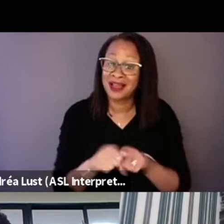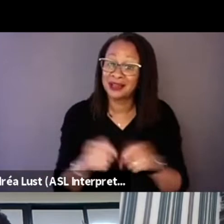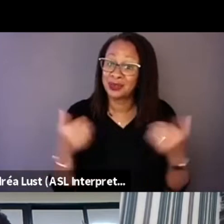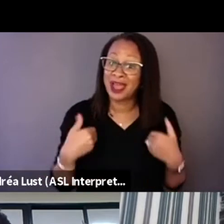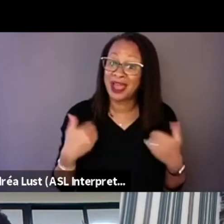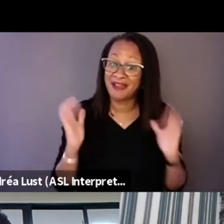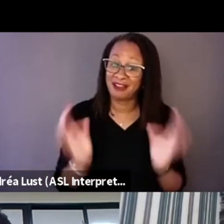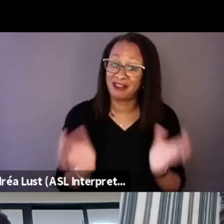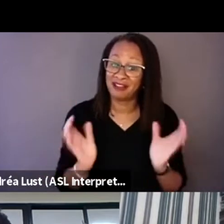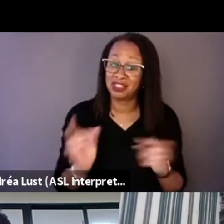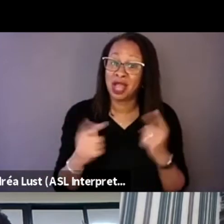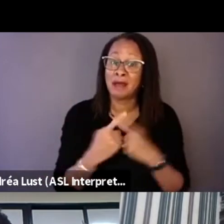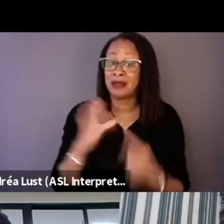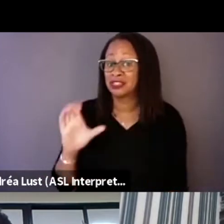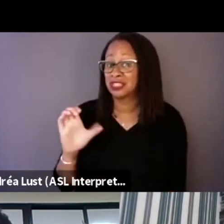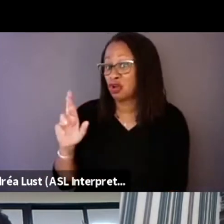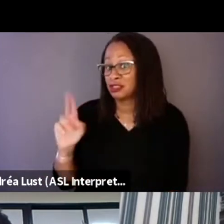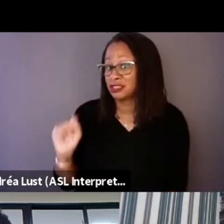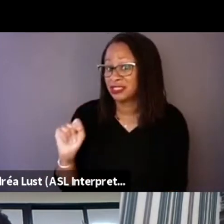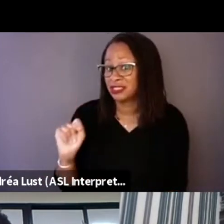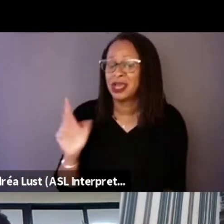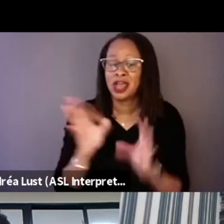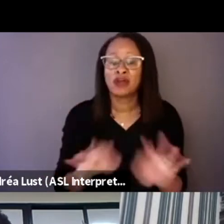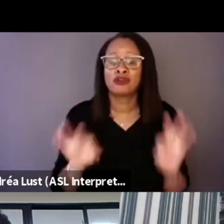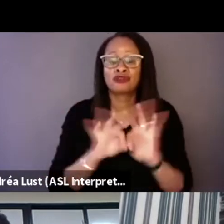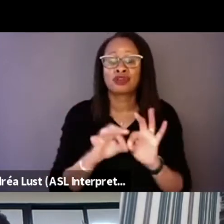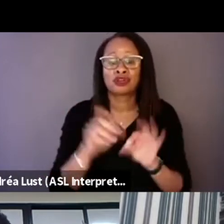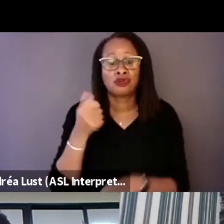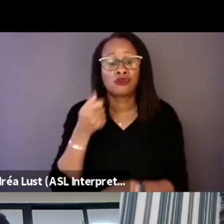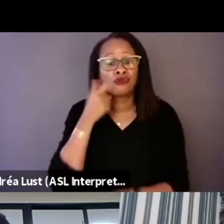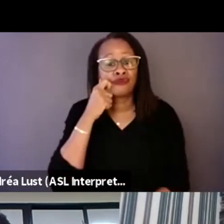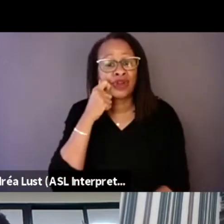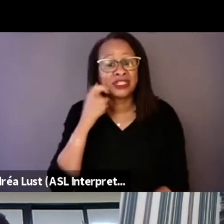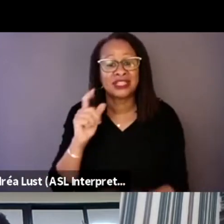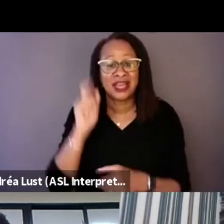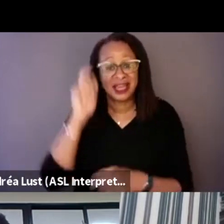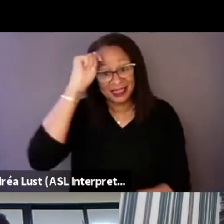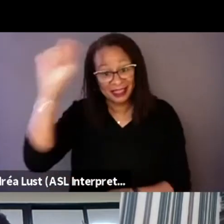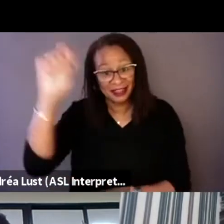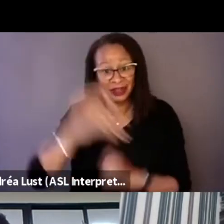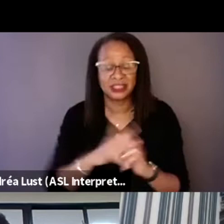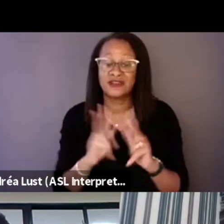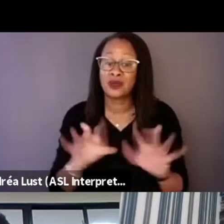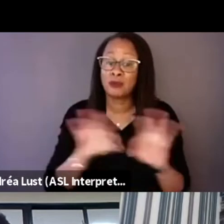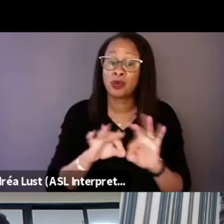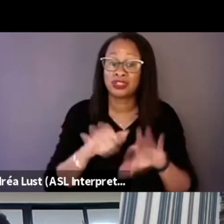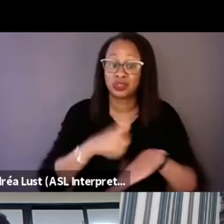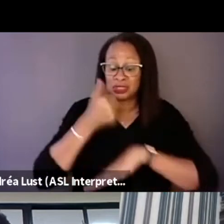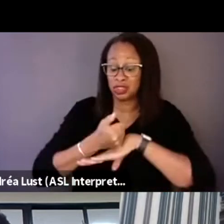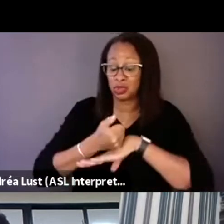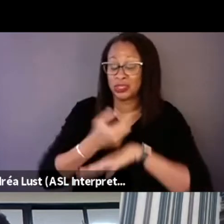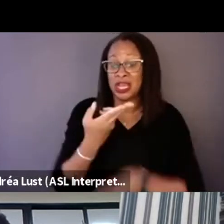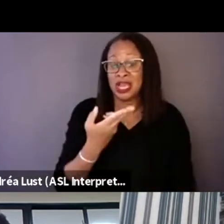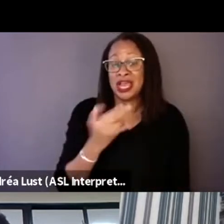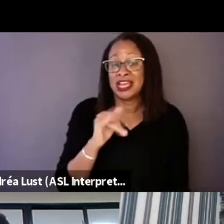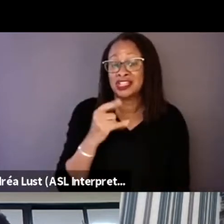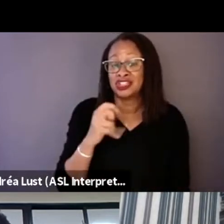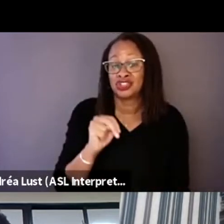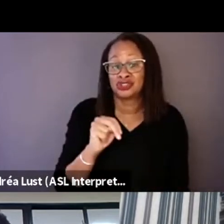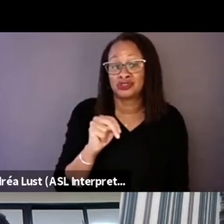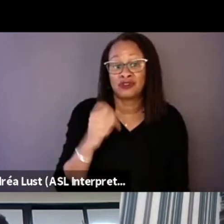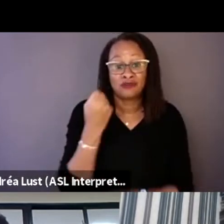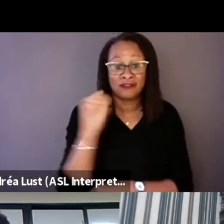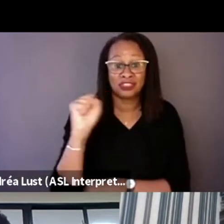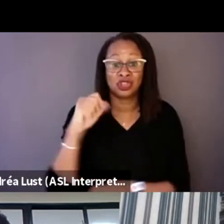critical race theory right now, it is very important to situate the Haitian Revolution in its influence even on the United